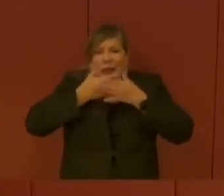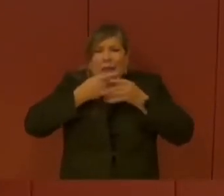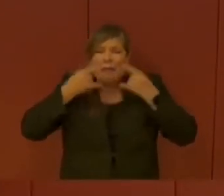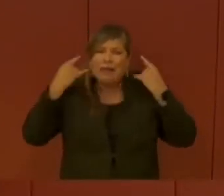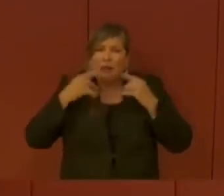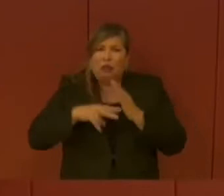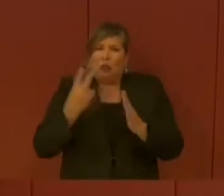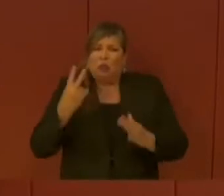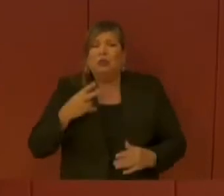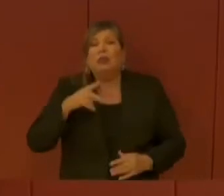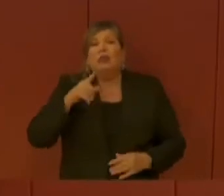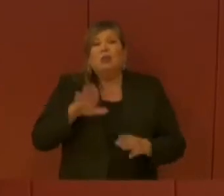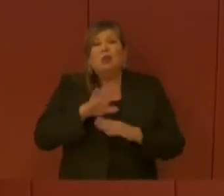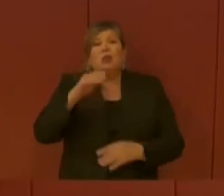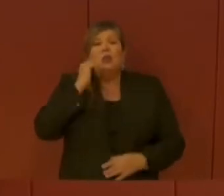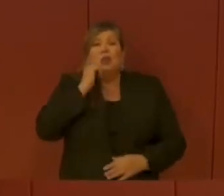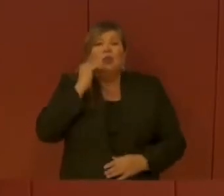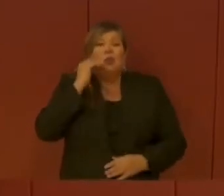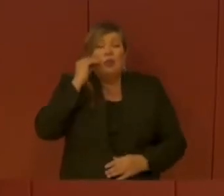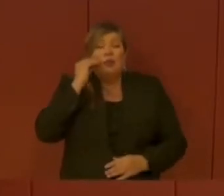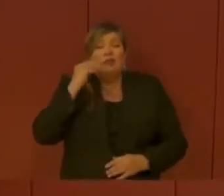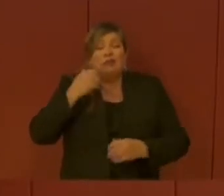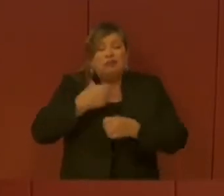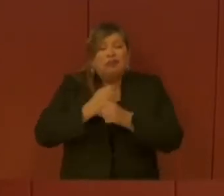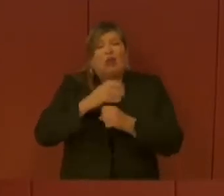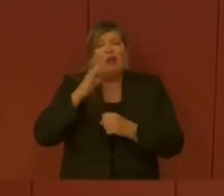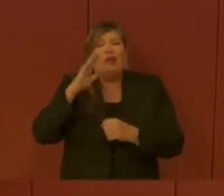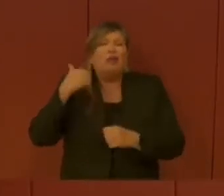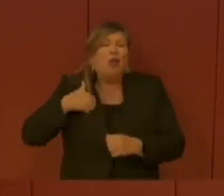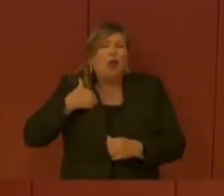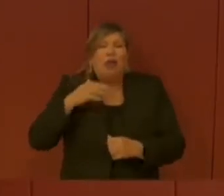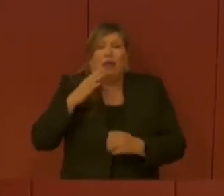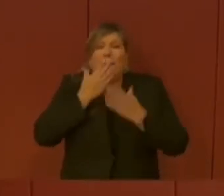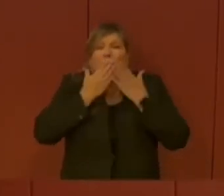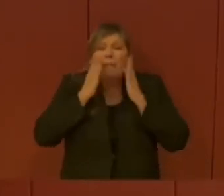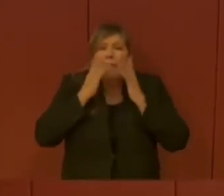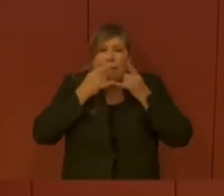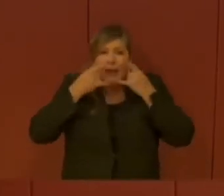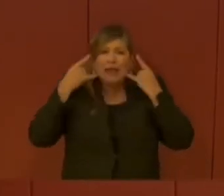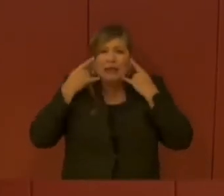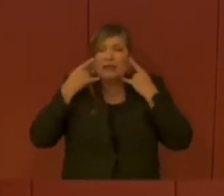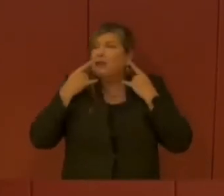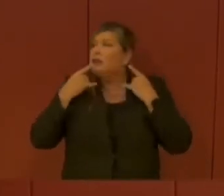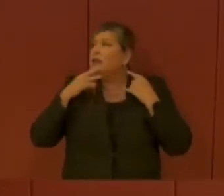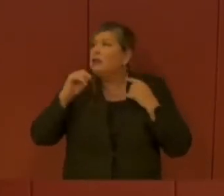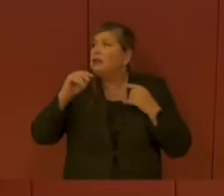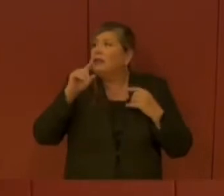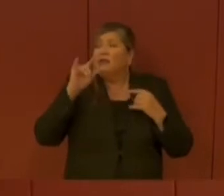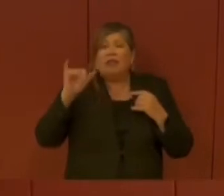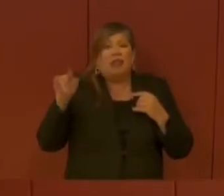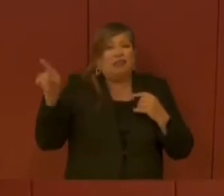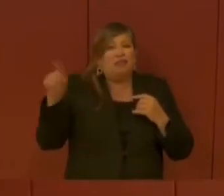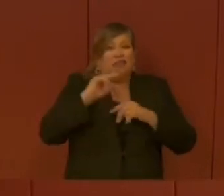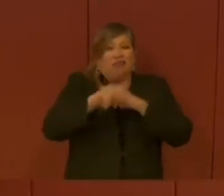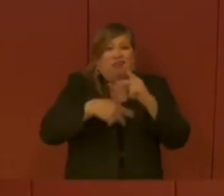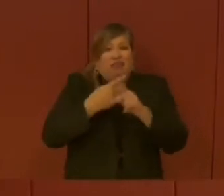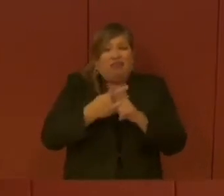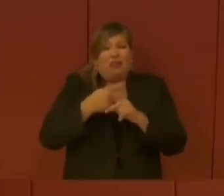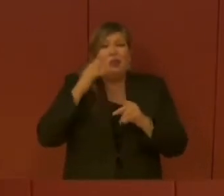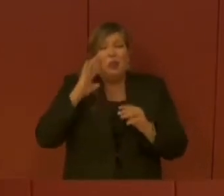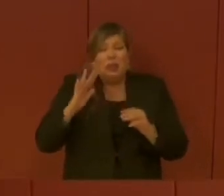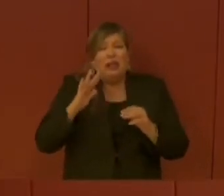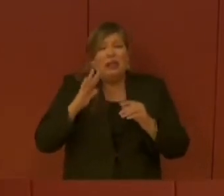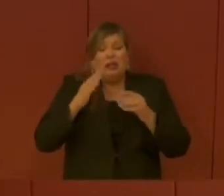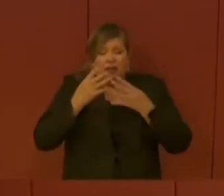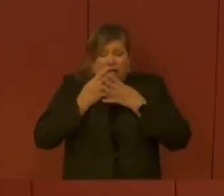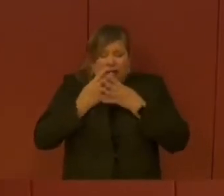not using the cloth mask and you're using masks like this that actually filter even more than N95